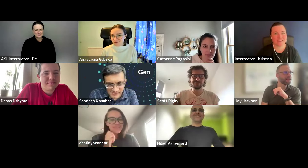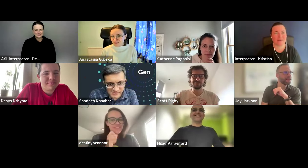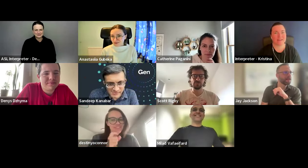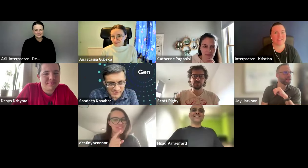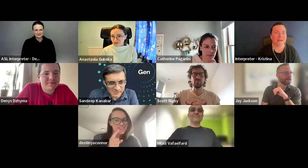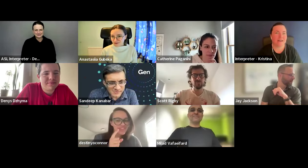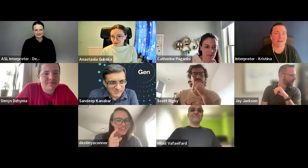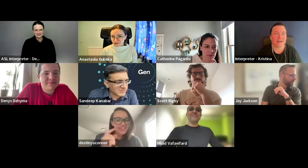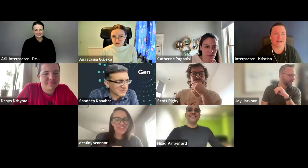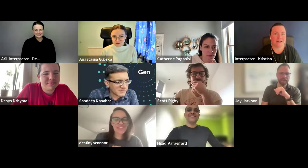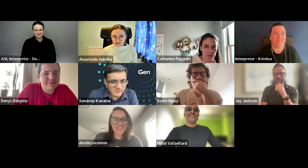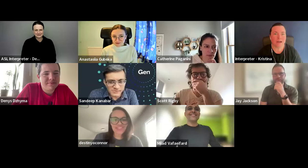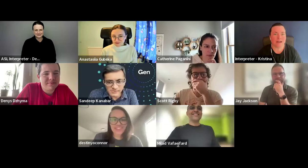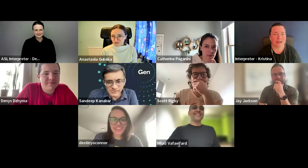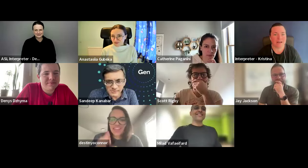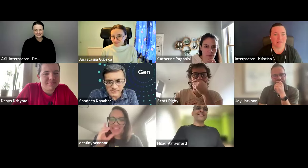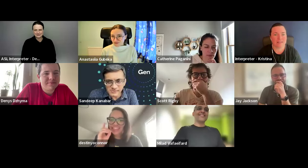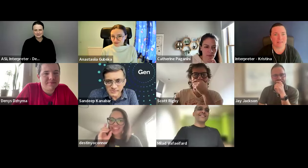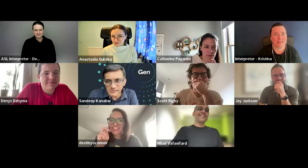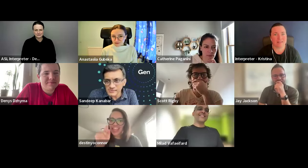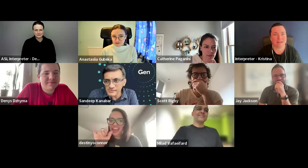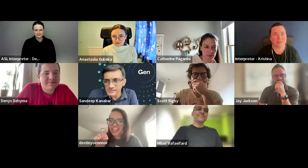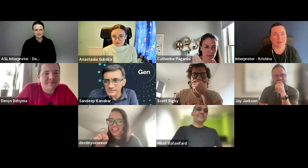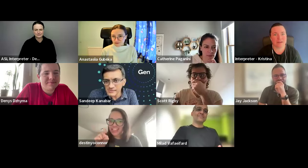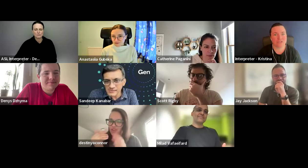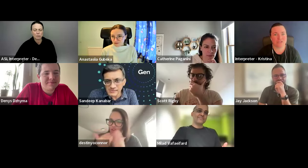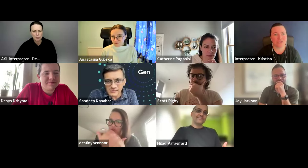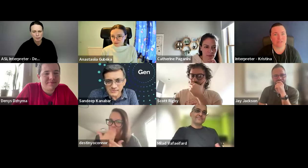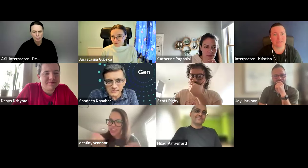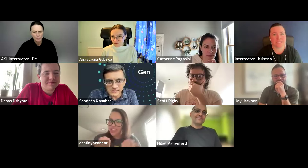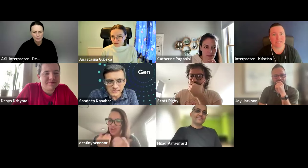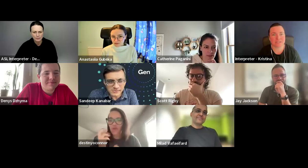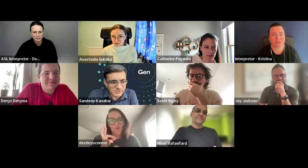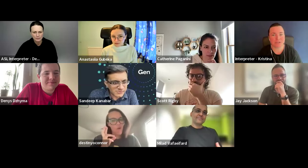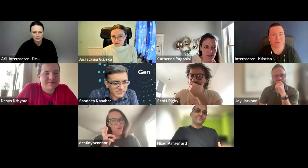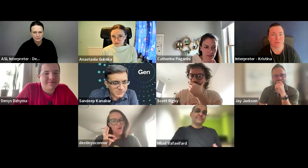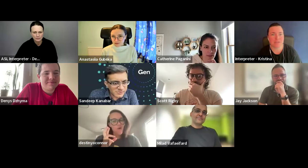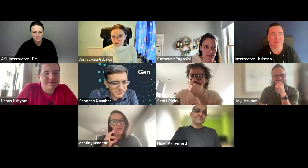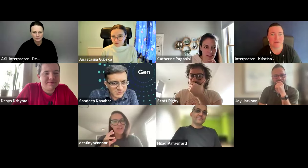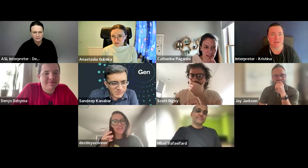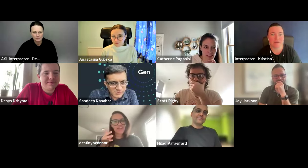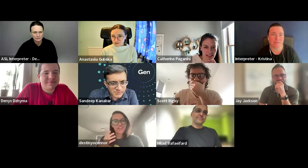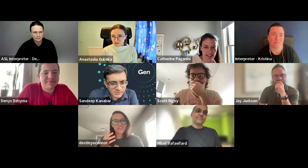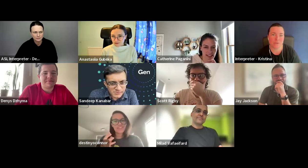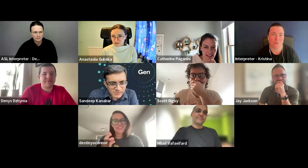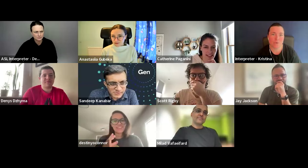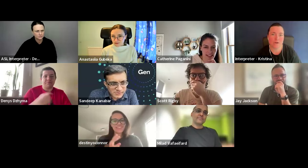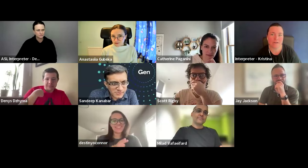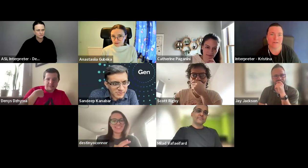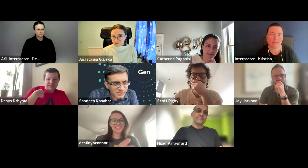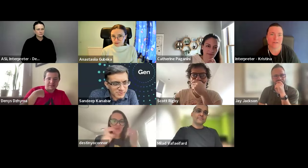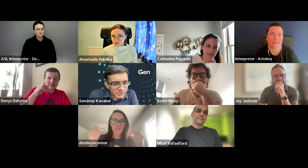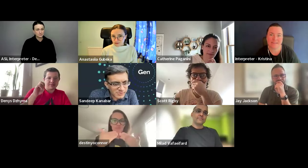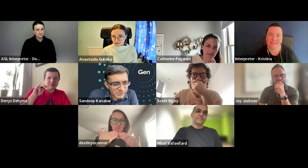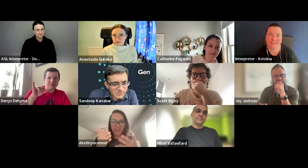All right. I'm not sure. Dennis, are you new here?